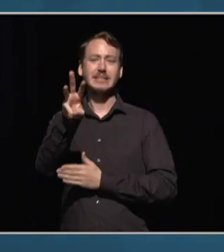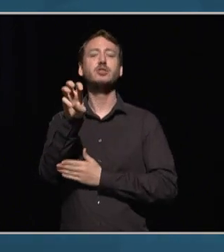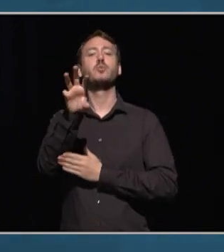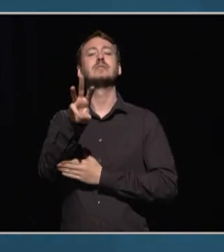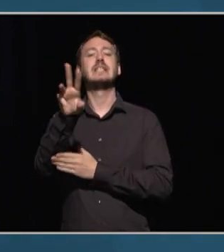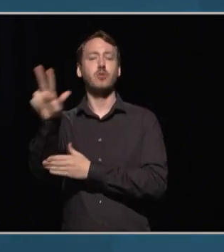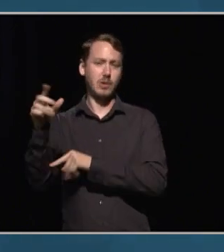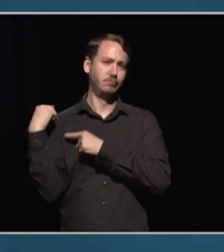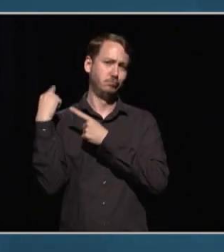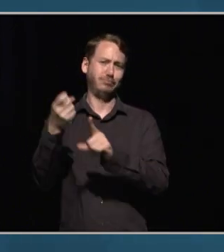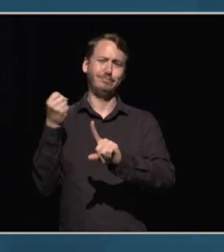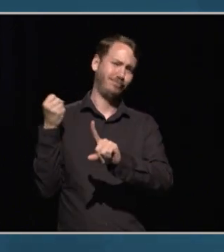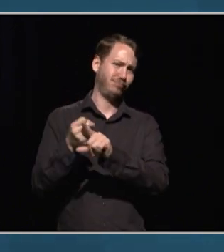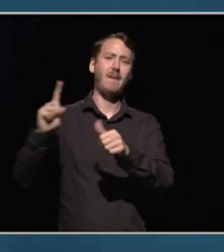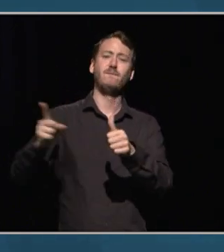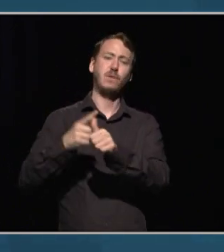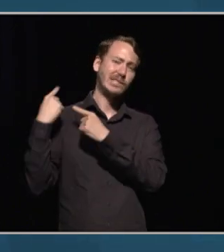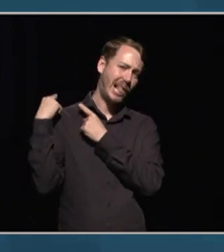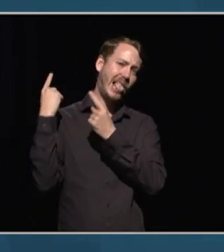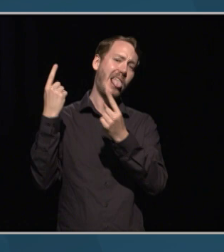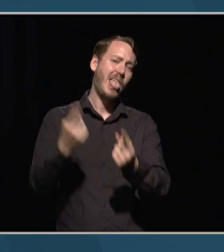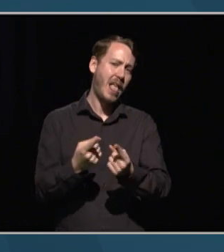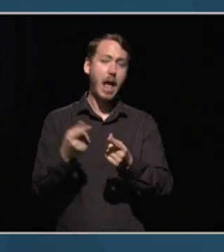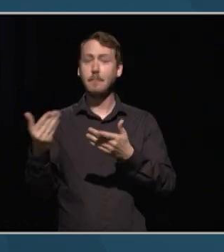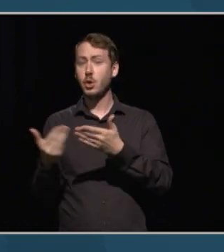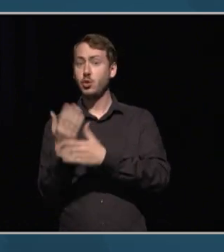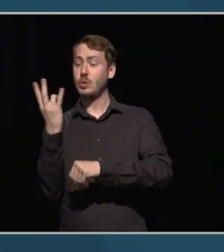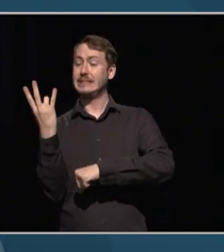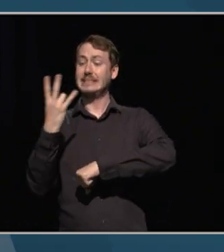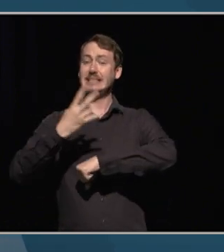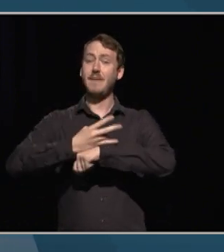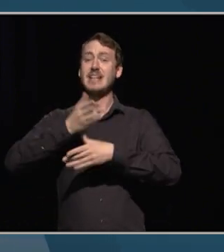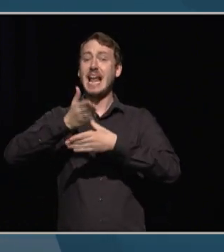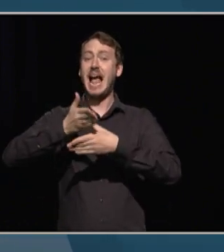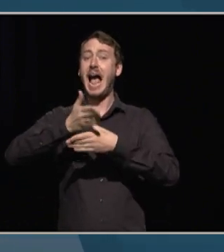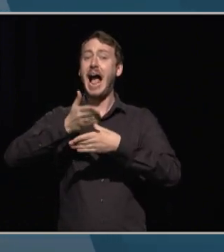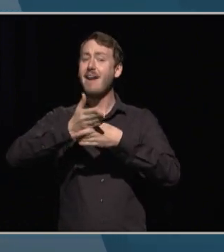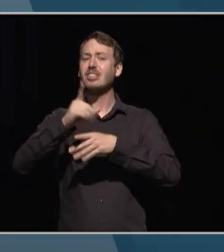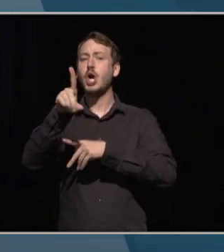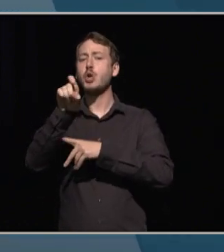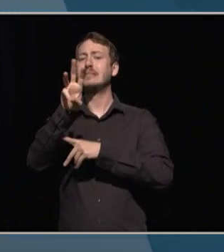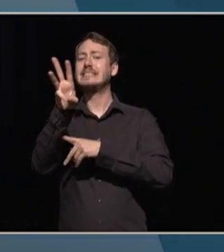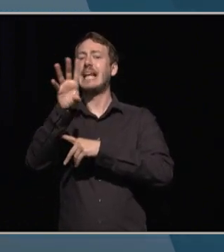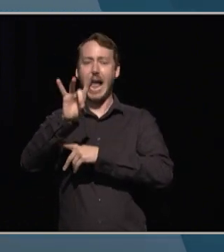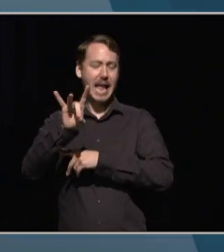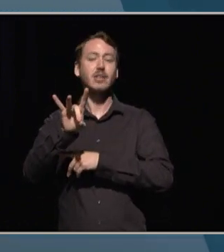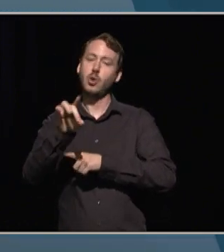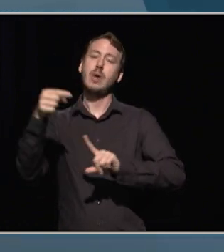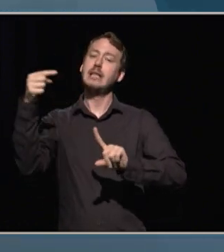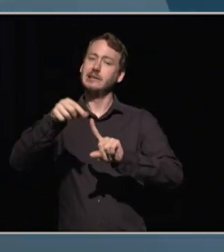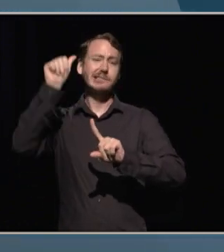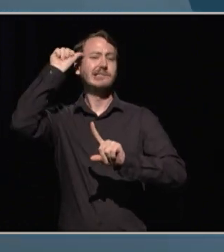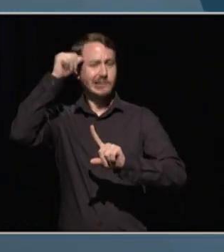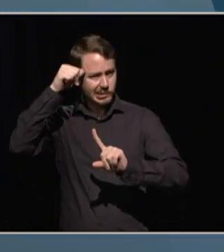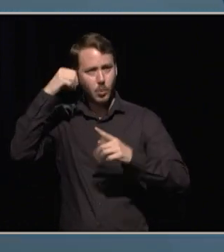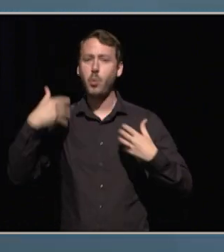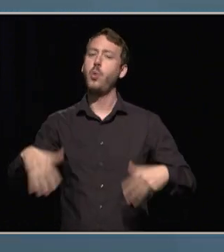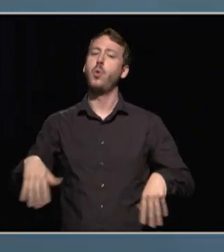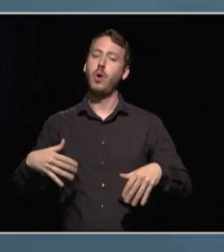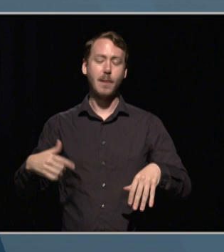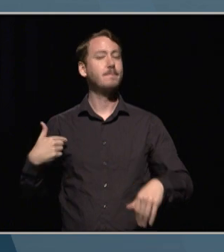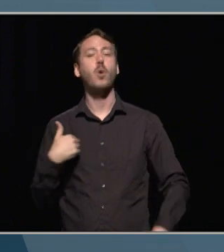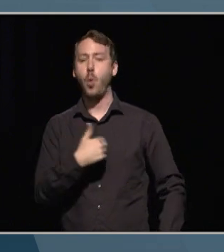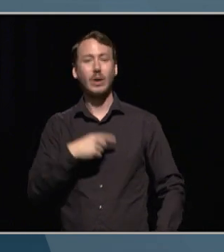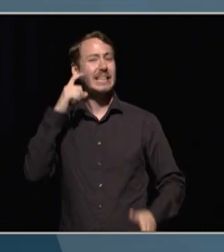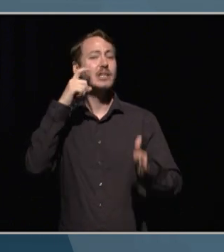46,663 since the pandemic began. Our new 7-day moving average is 168. So this is a reminder again, just as we